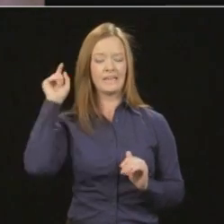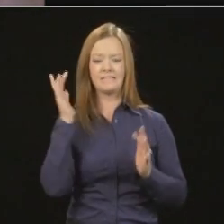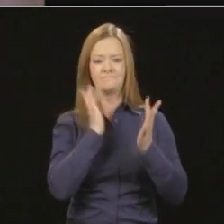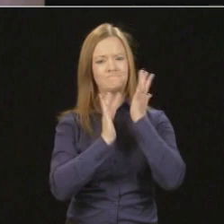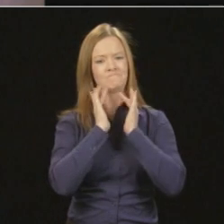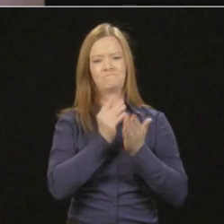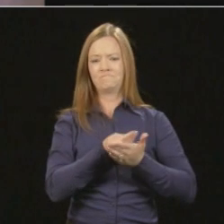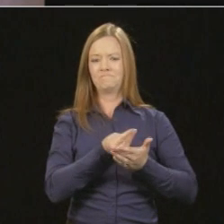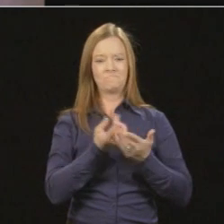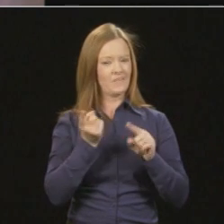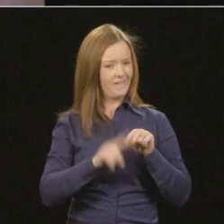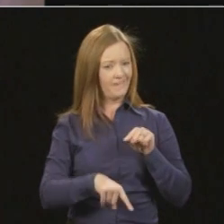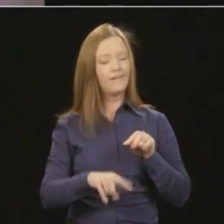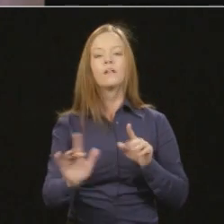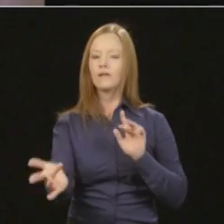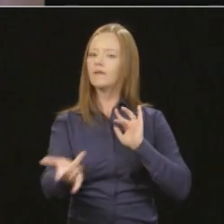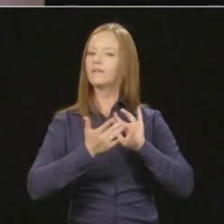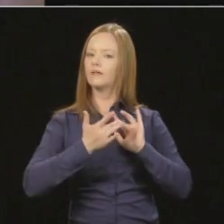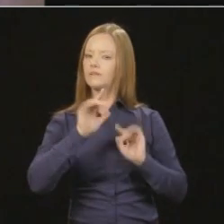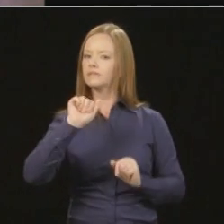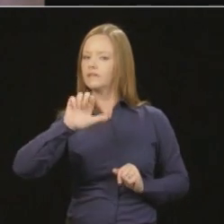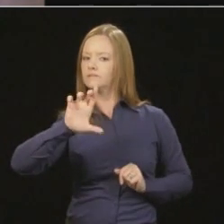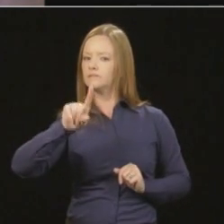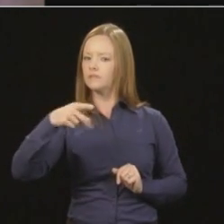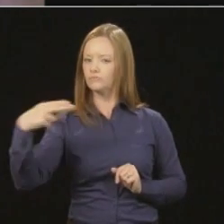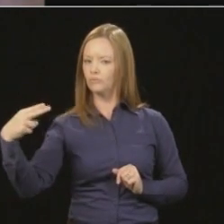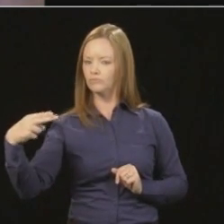limitations, contact our agency at